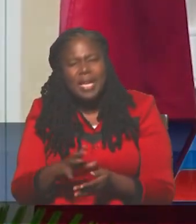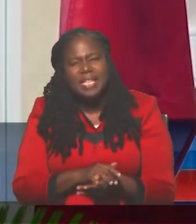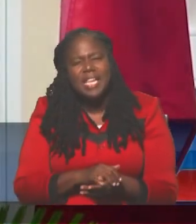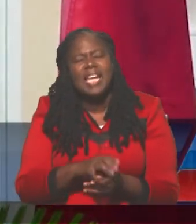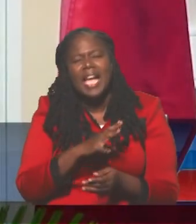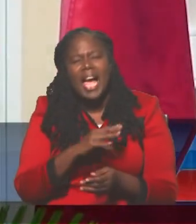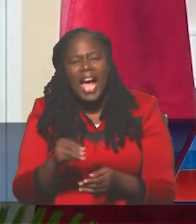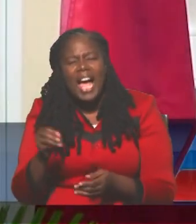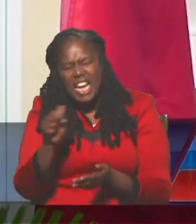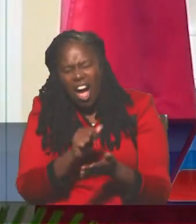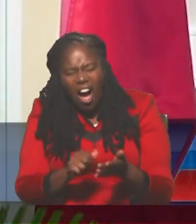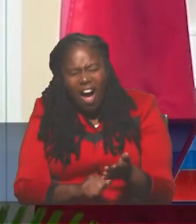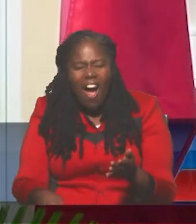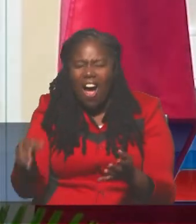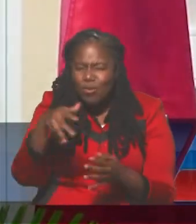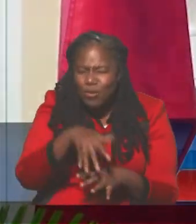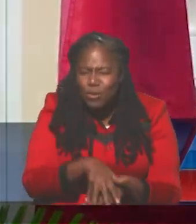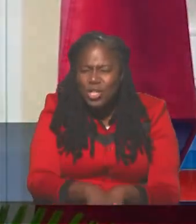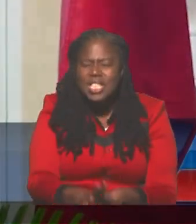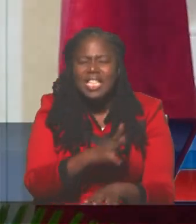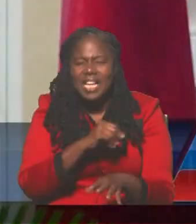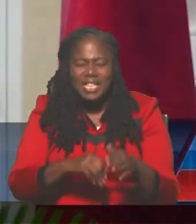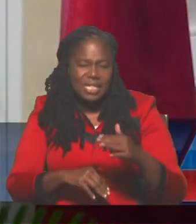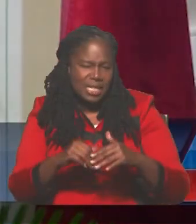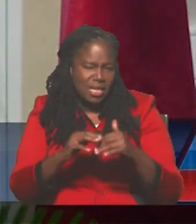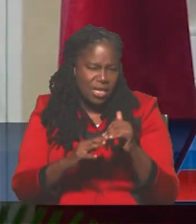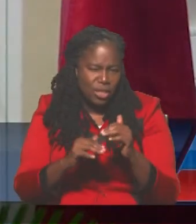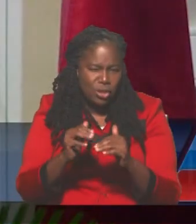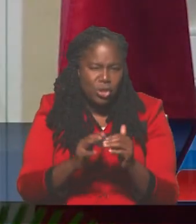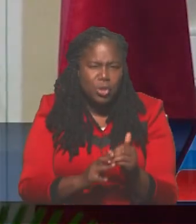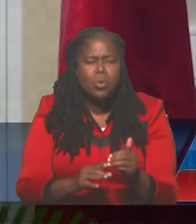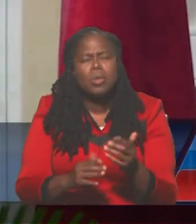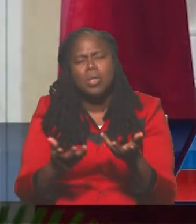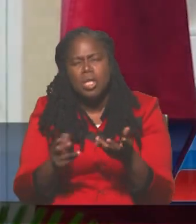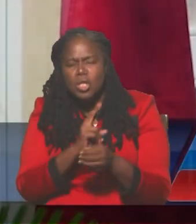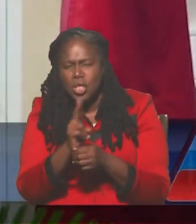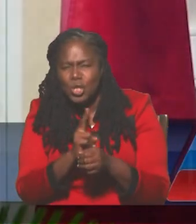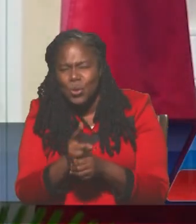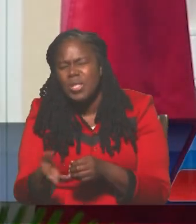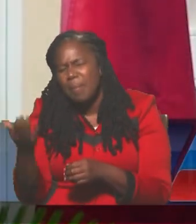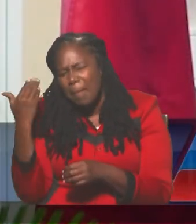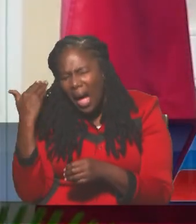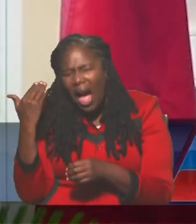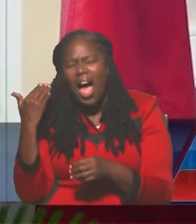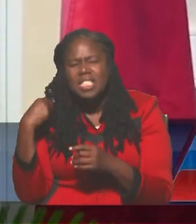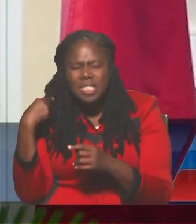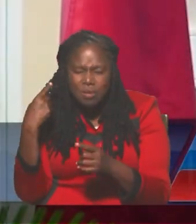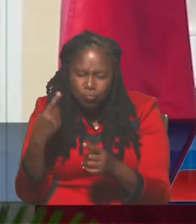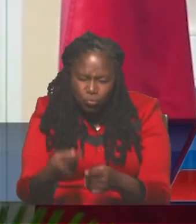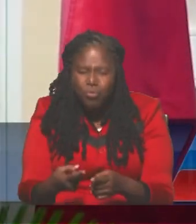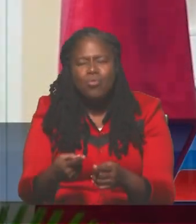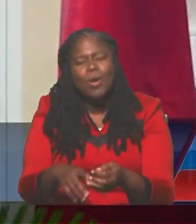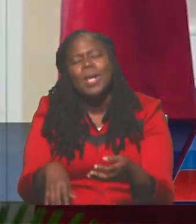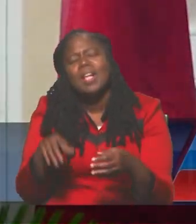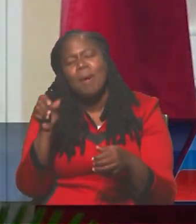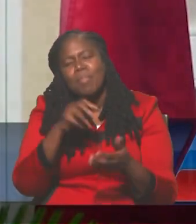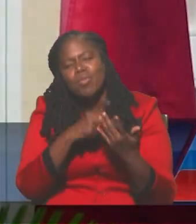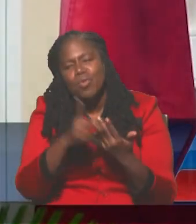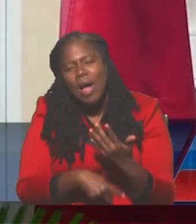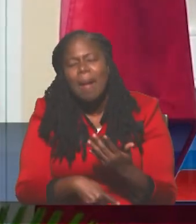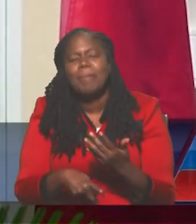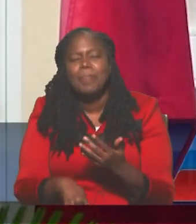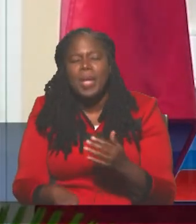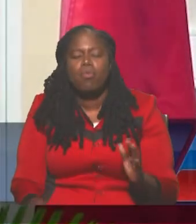while continuing to build on our previous programs such as robotics, 3D printing,